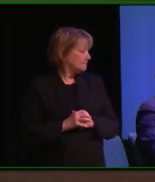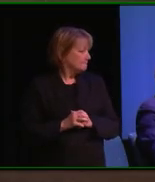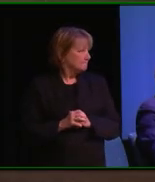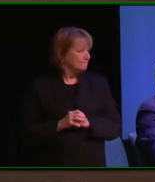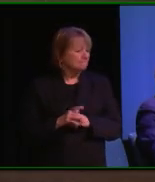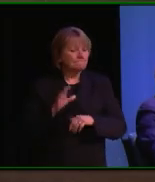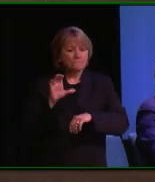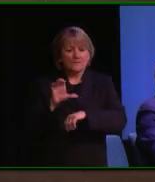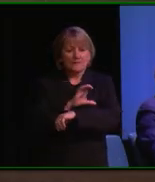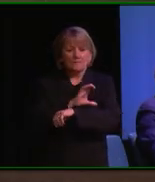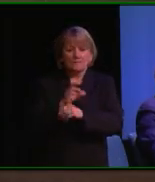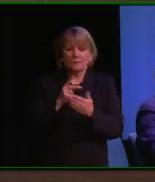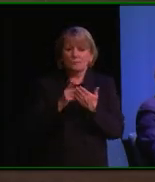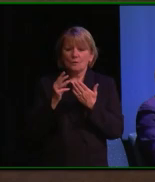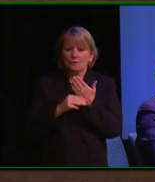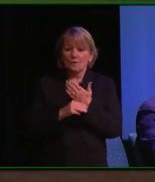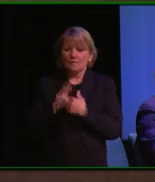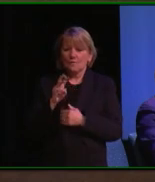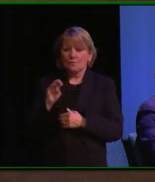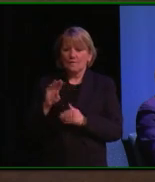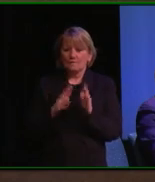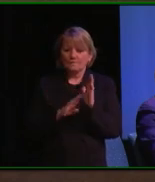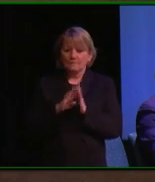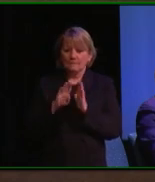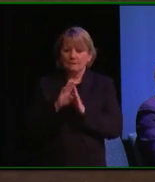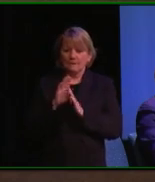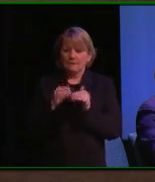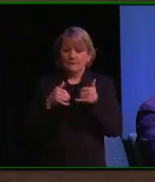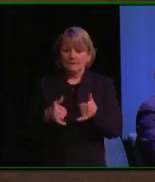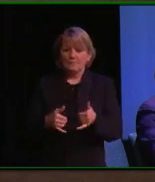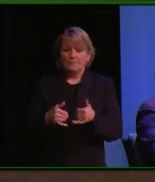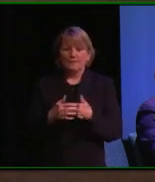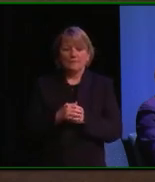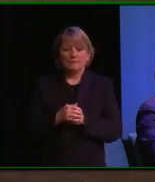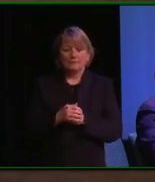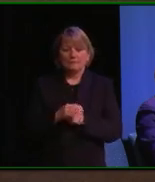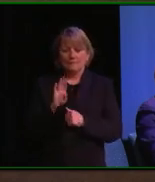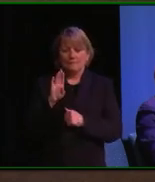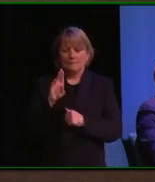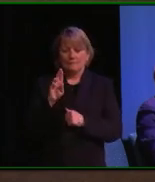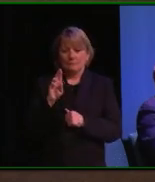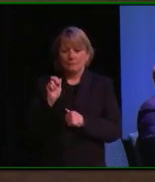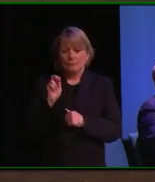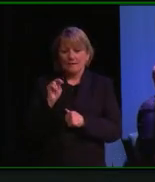The Computer Programming and Web Development Award goes to Brandon Horn.